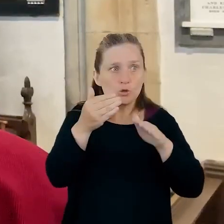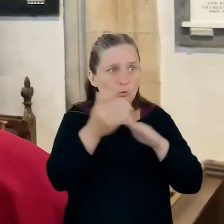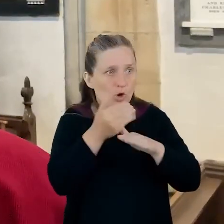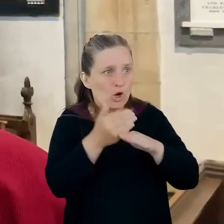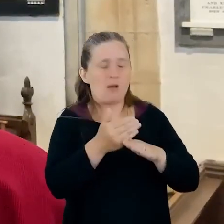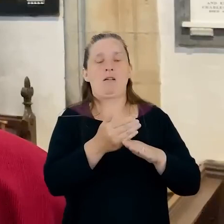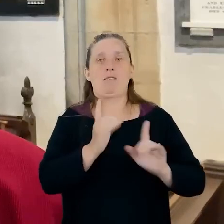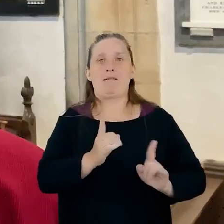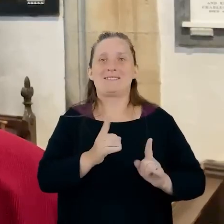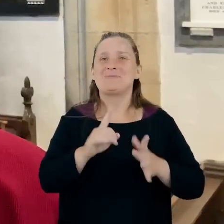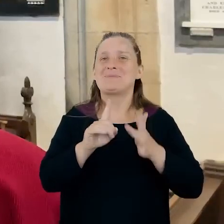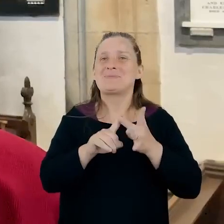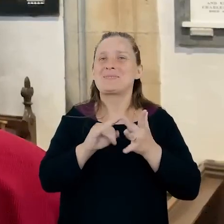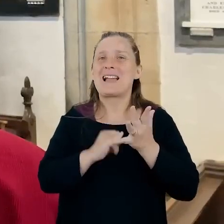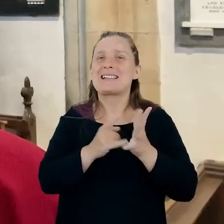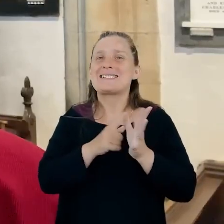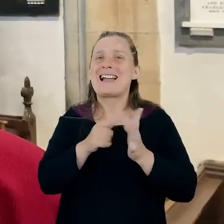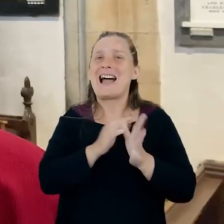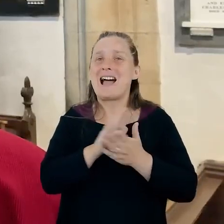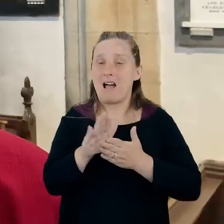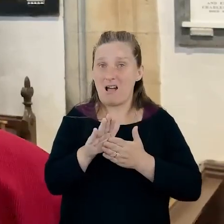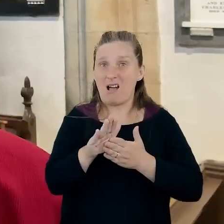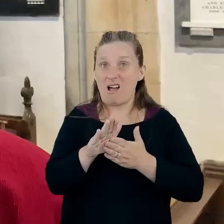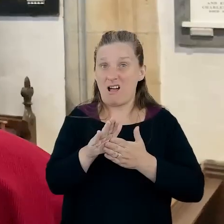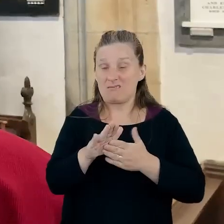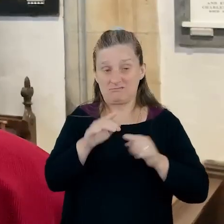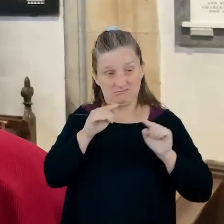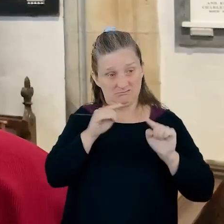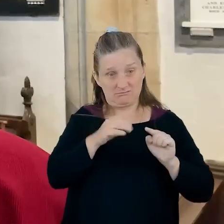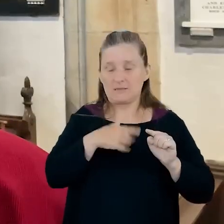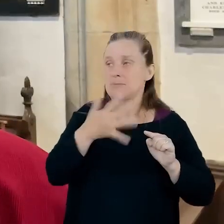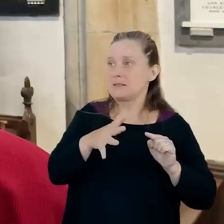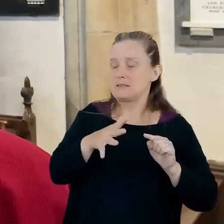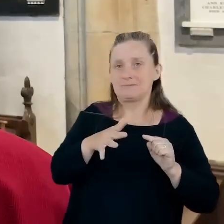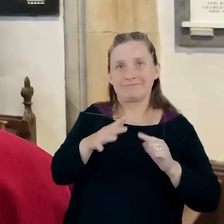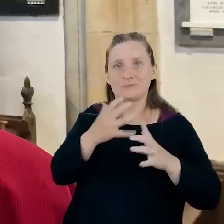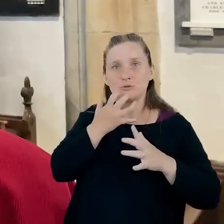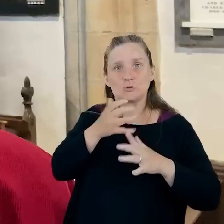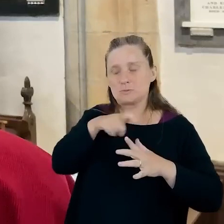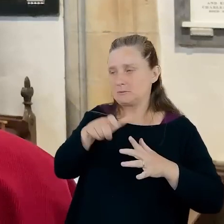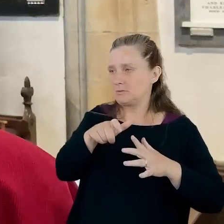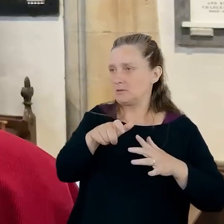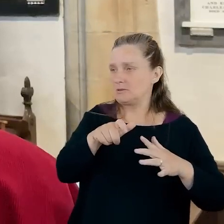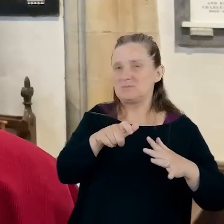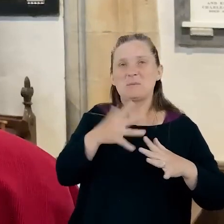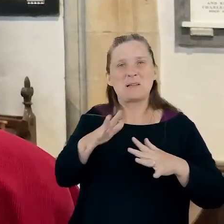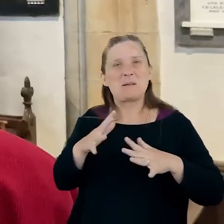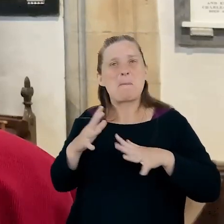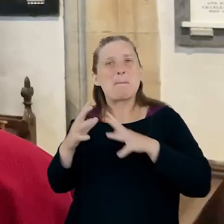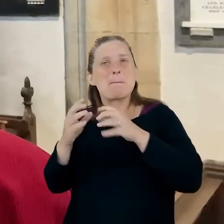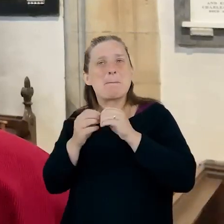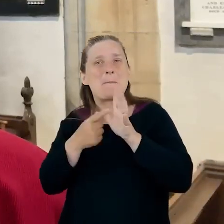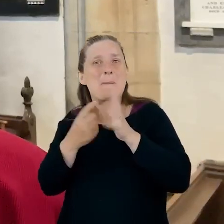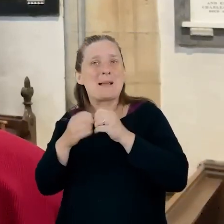The prophecy of Isaiah is addressed to the Jewish people after their invasion by Babylon and the destruction of the city of